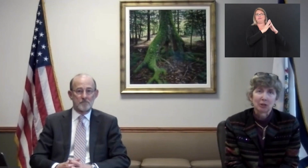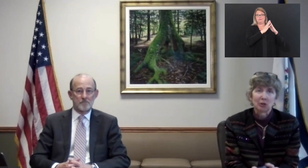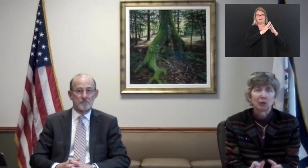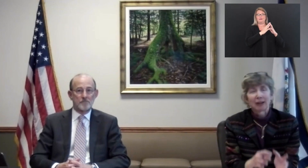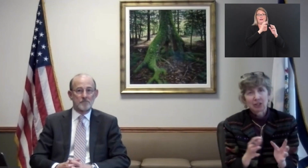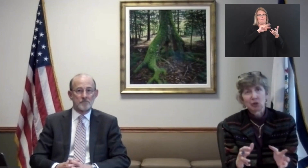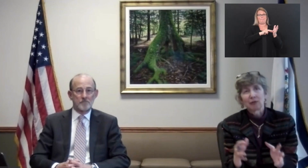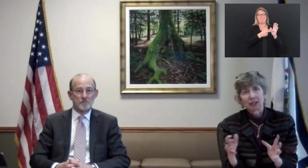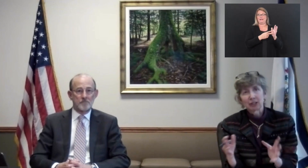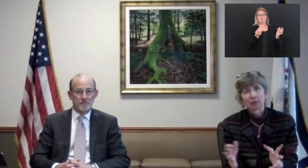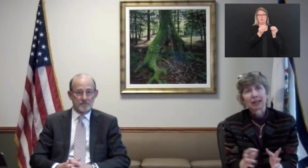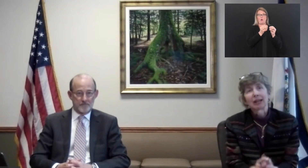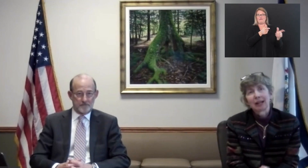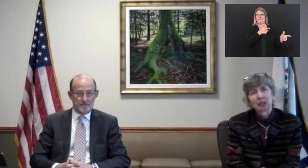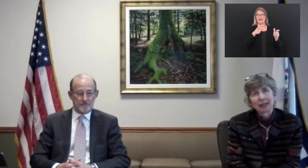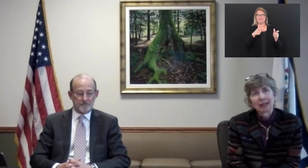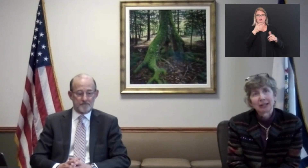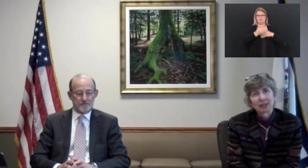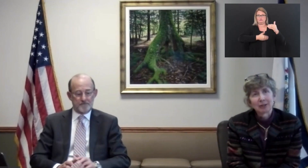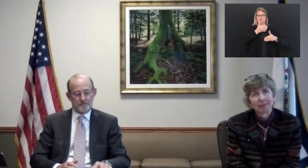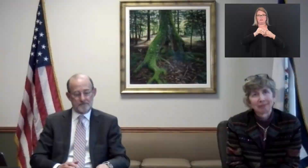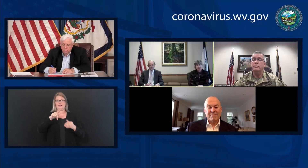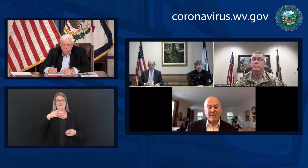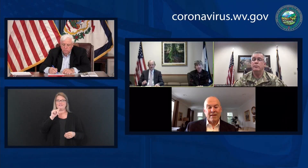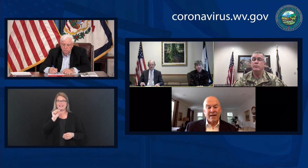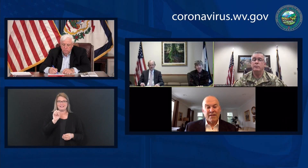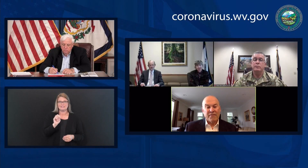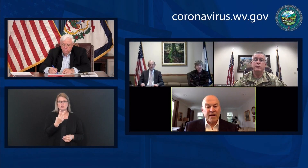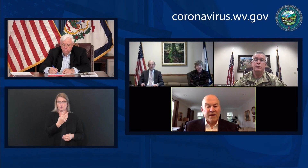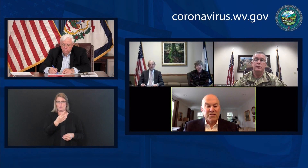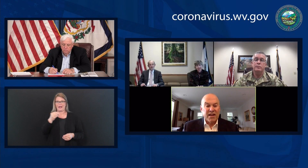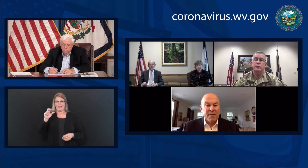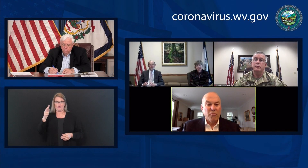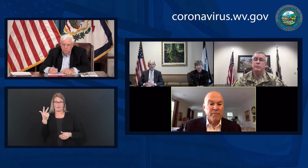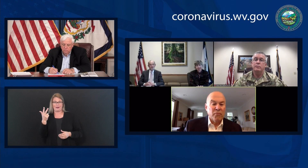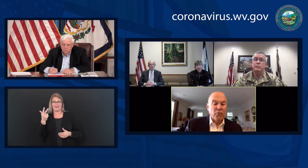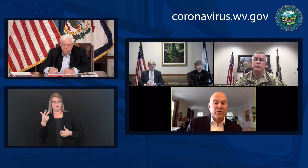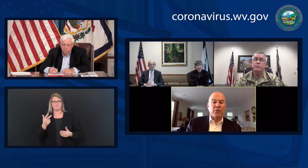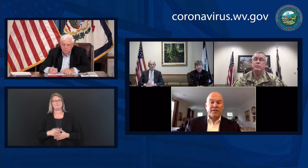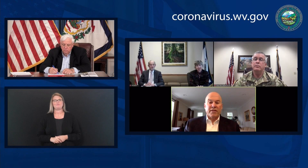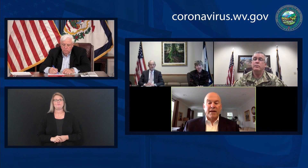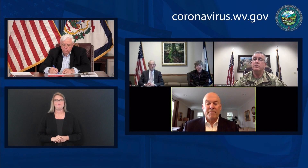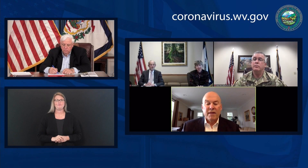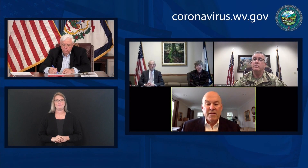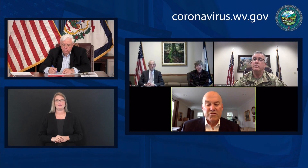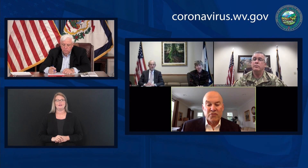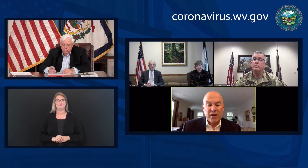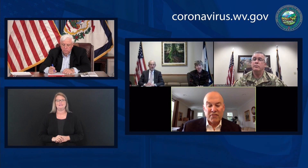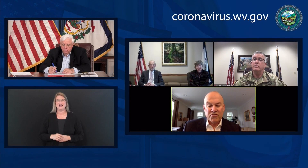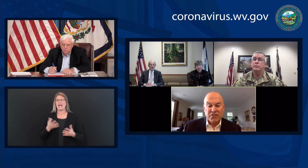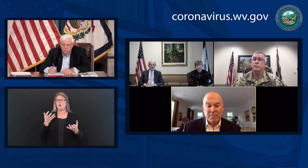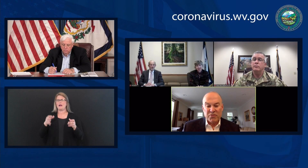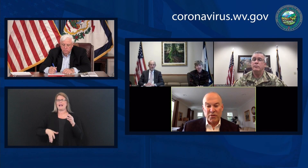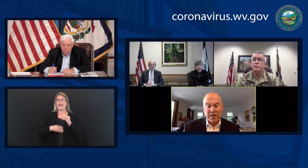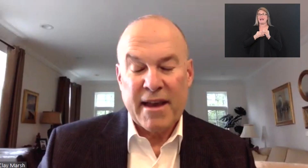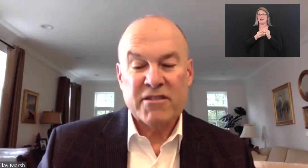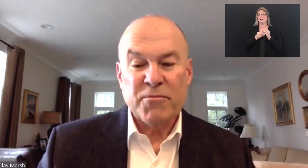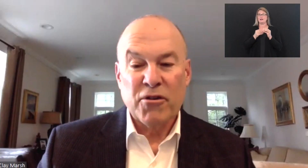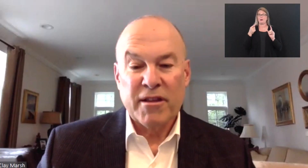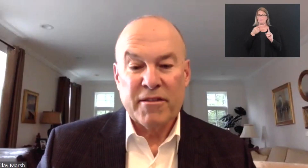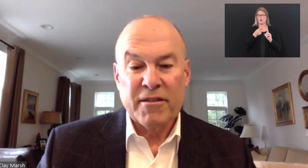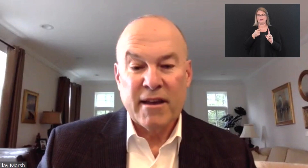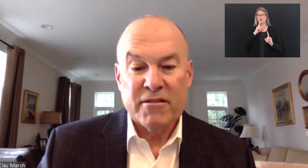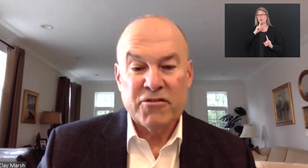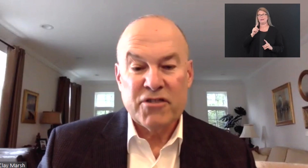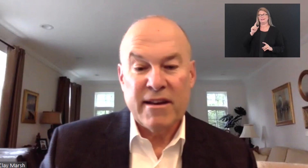to do phase 2, phase 3 as we need to. And if I could just add one quick thing. So Dr. Slimp is really the